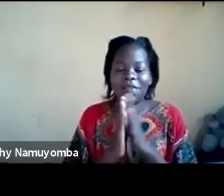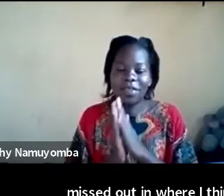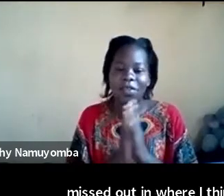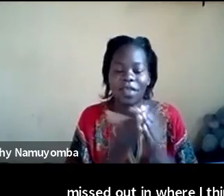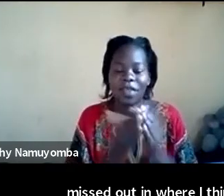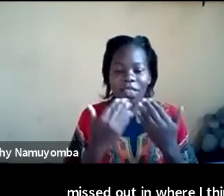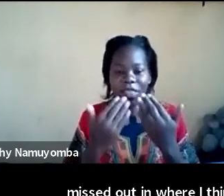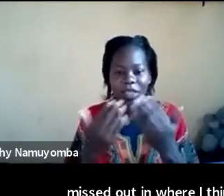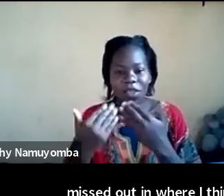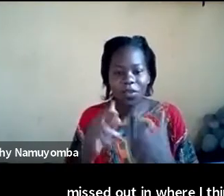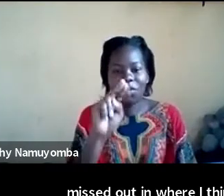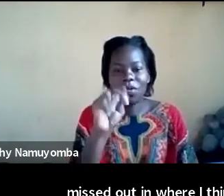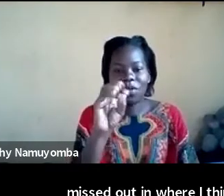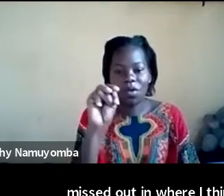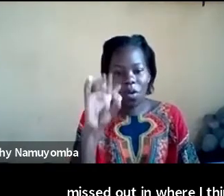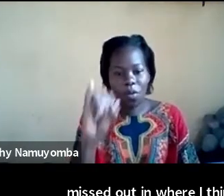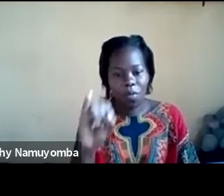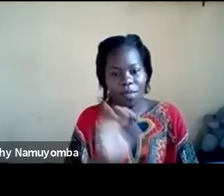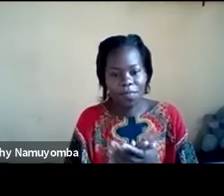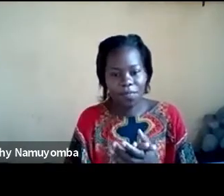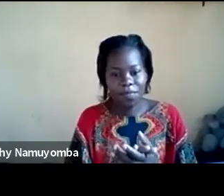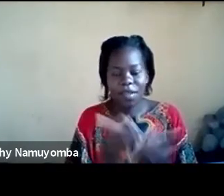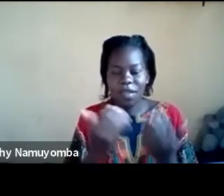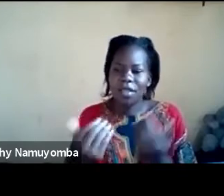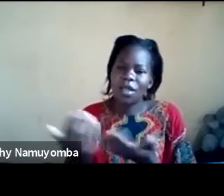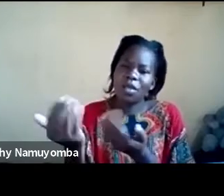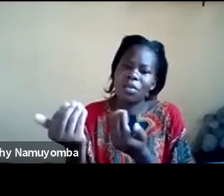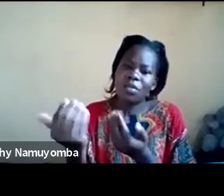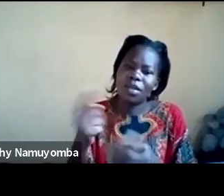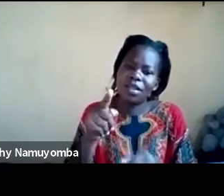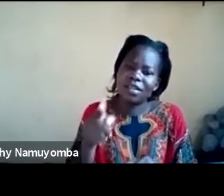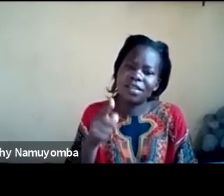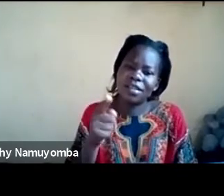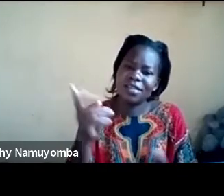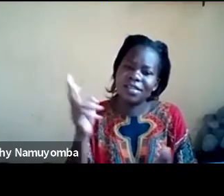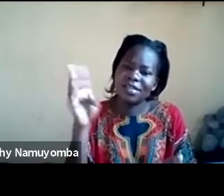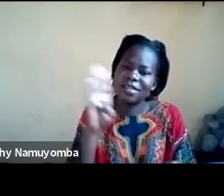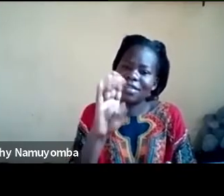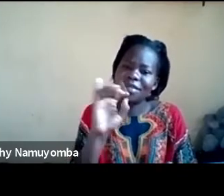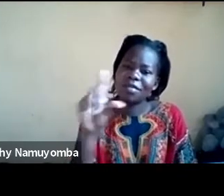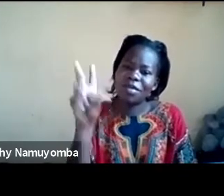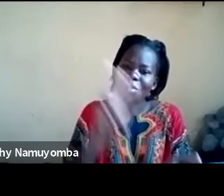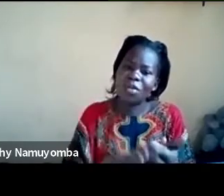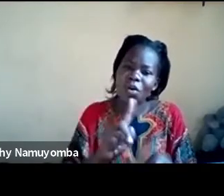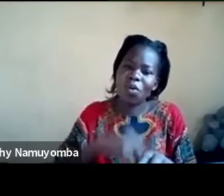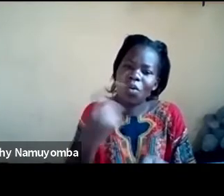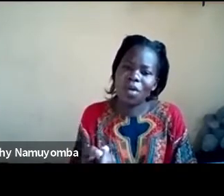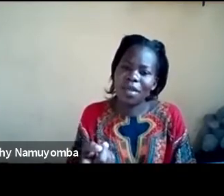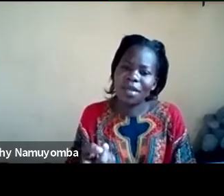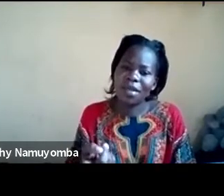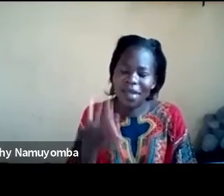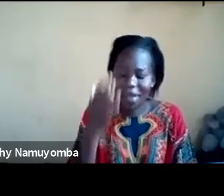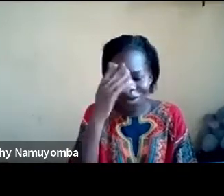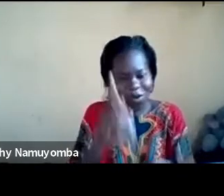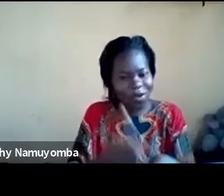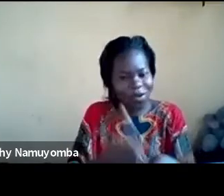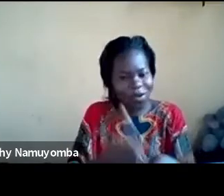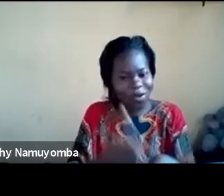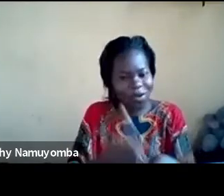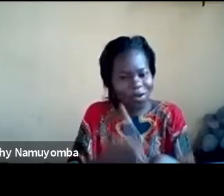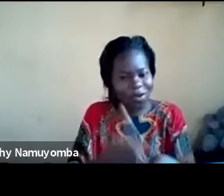Naomi. When do you expect this bill to be passed? I know that these days tend to take too long. Or should